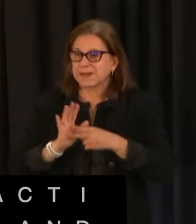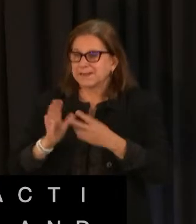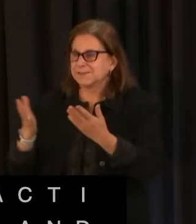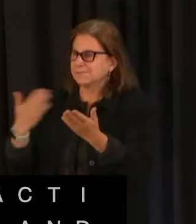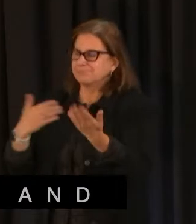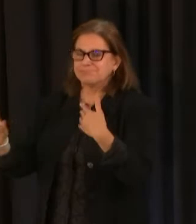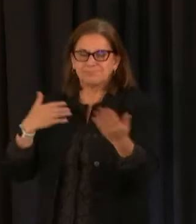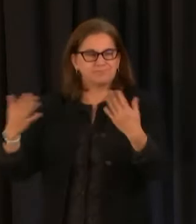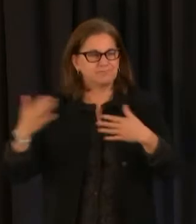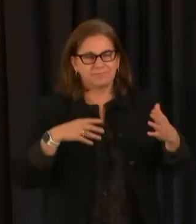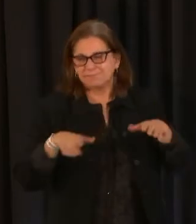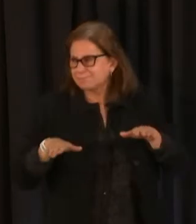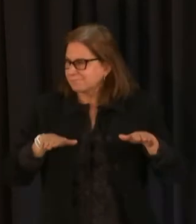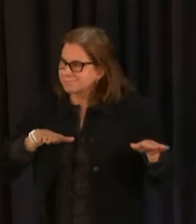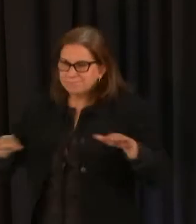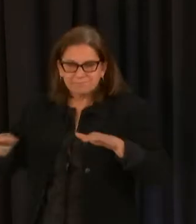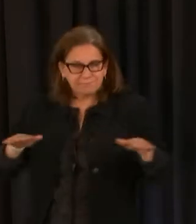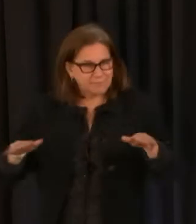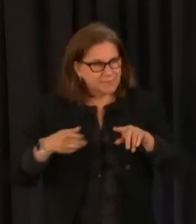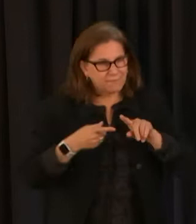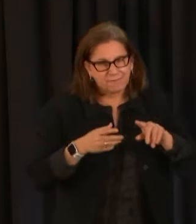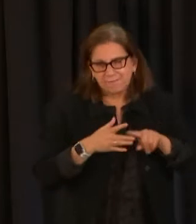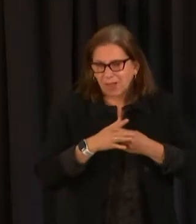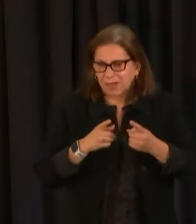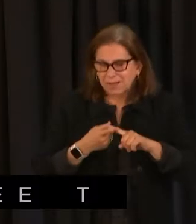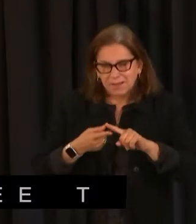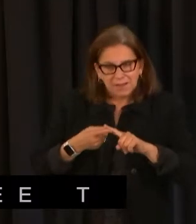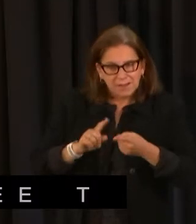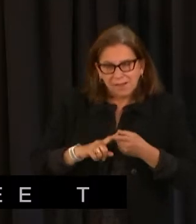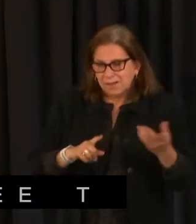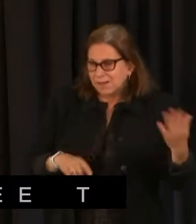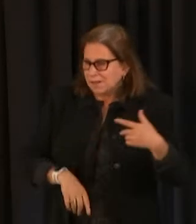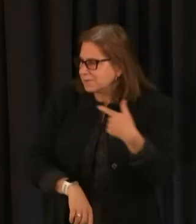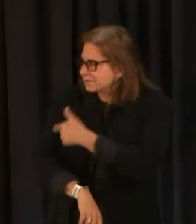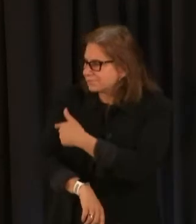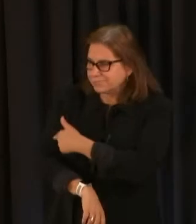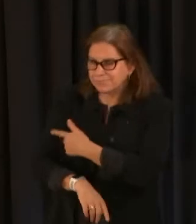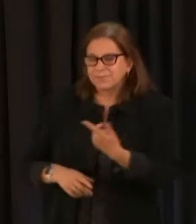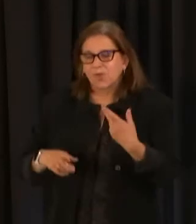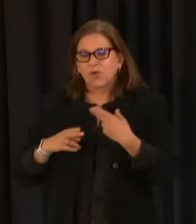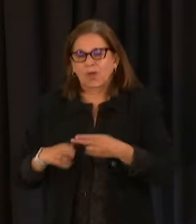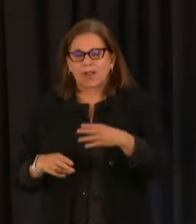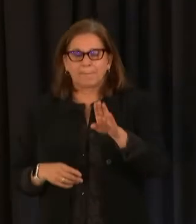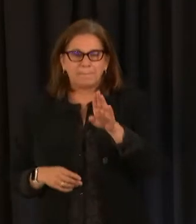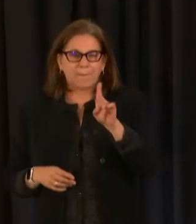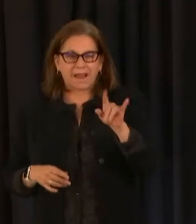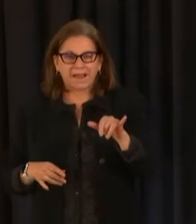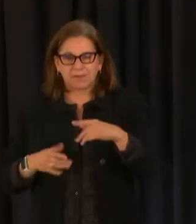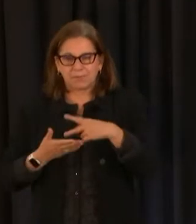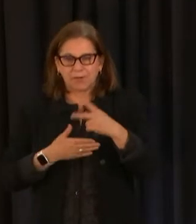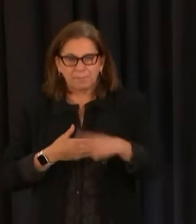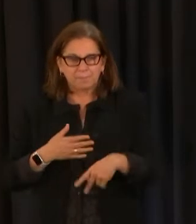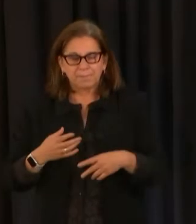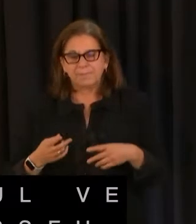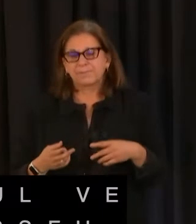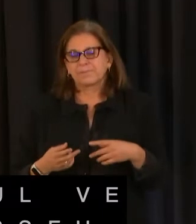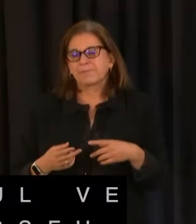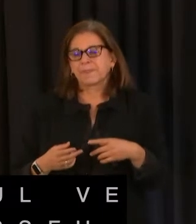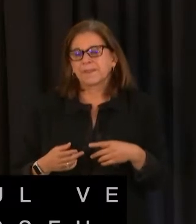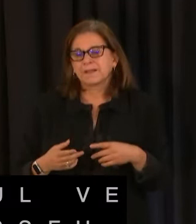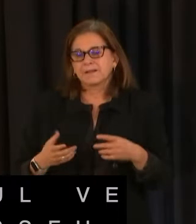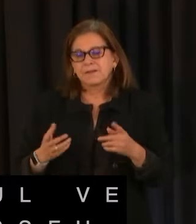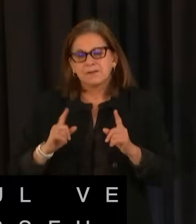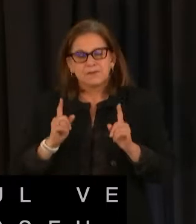We've had a successful Vaccine Buddies program, successful Faith in Vaccine program